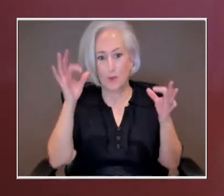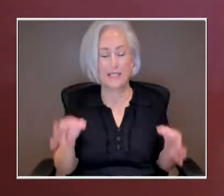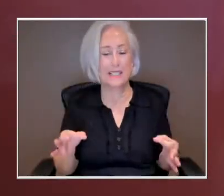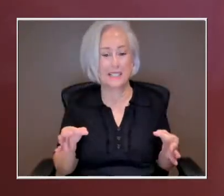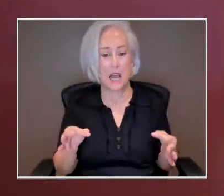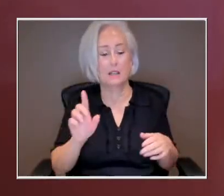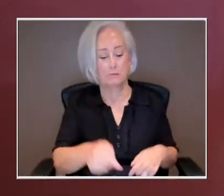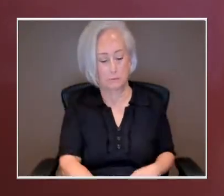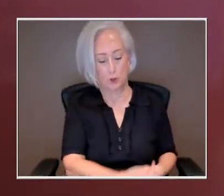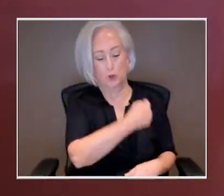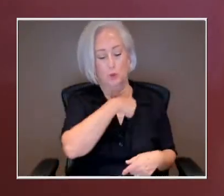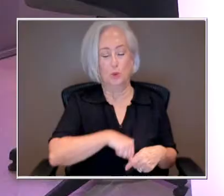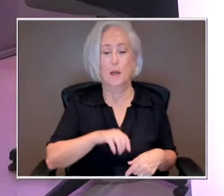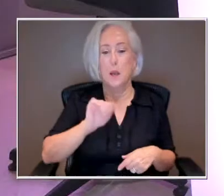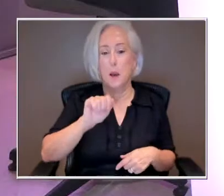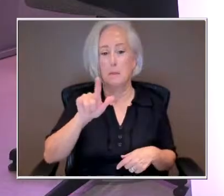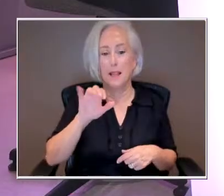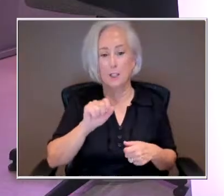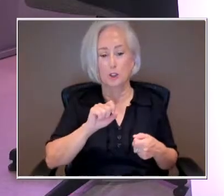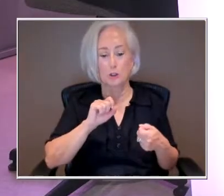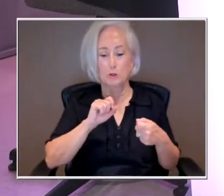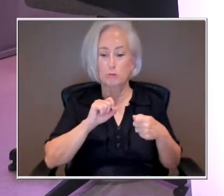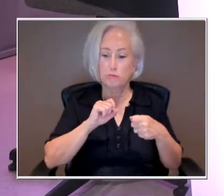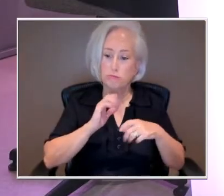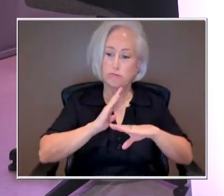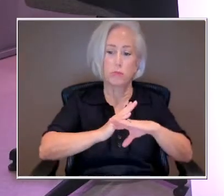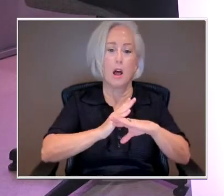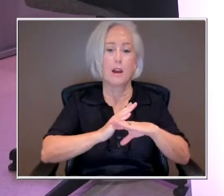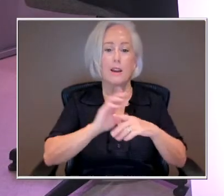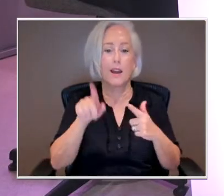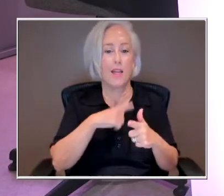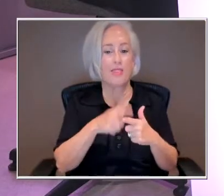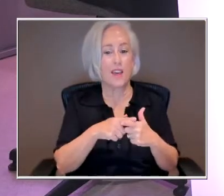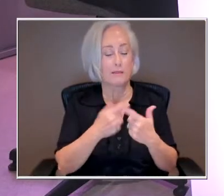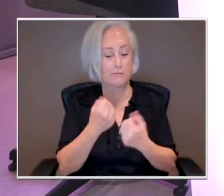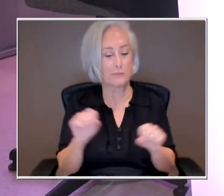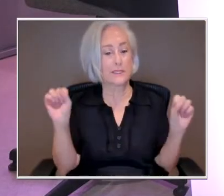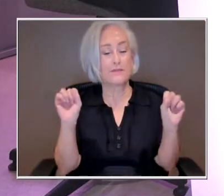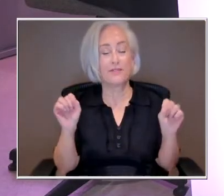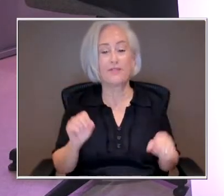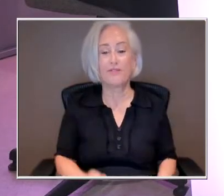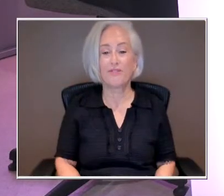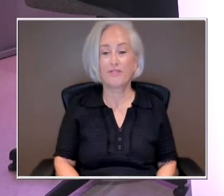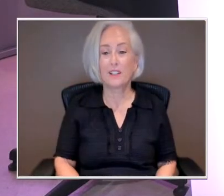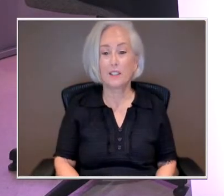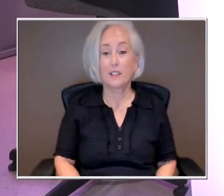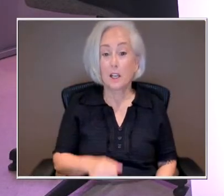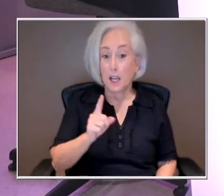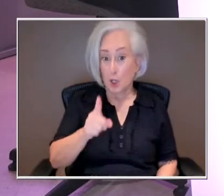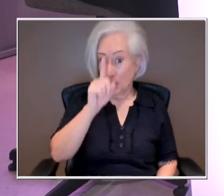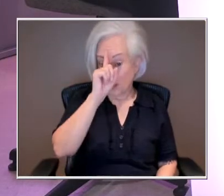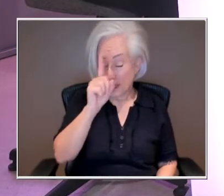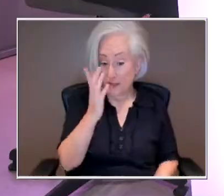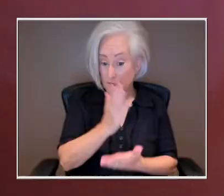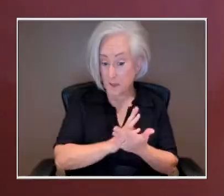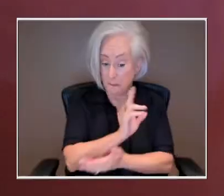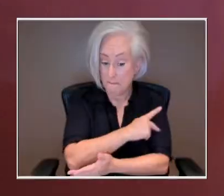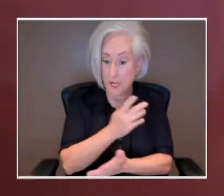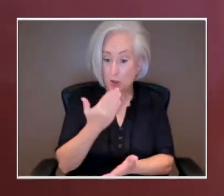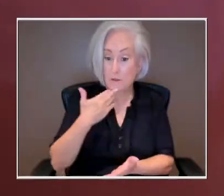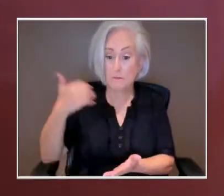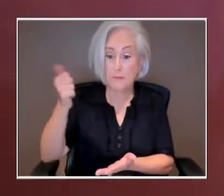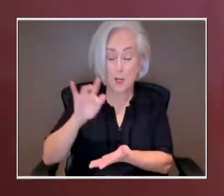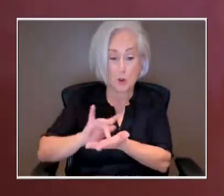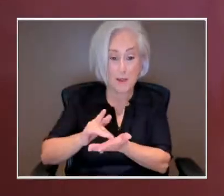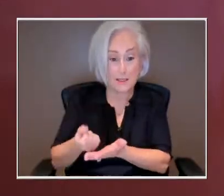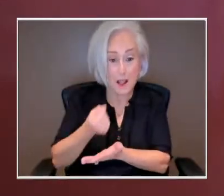to take care of this. Is there ever a patient you talk to where you think, hey, a medication is a better fit for you? That's right. So if they're older and if they